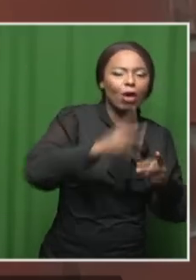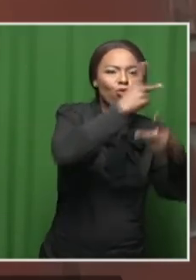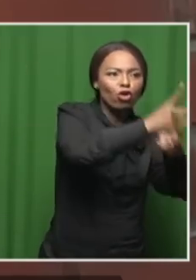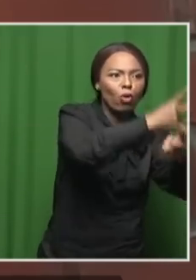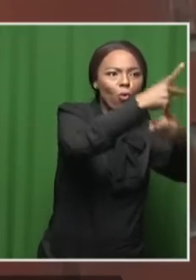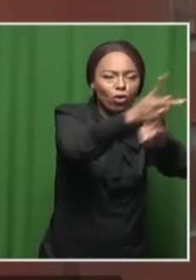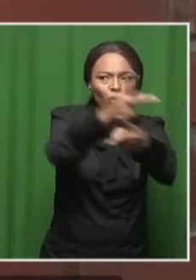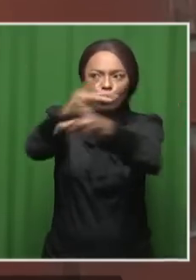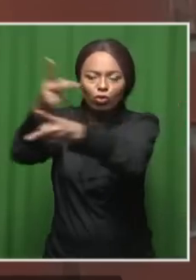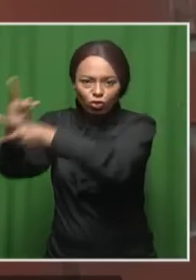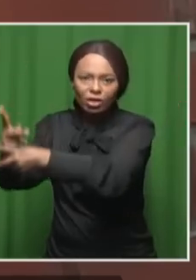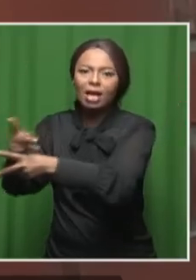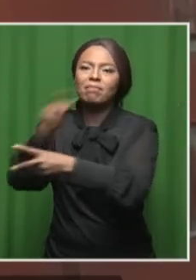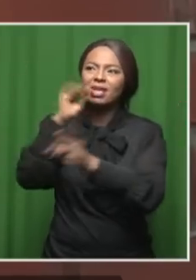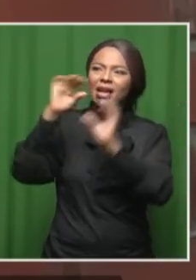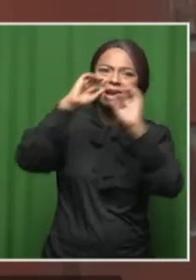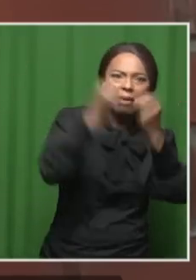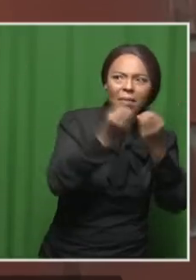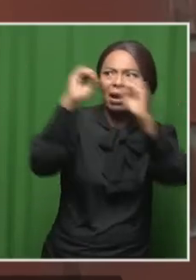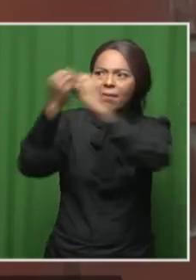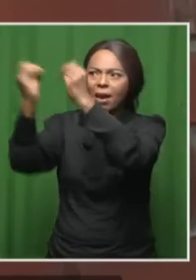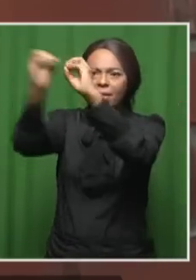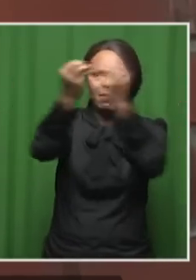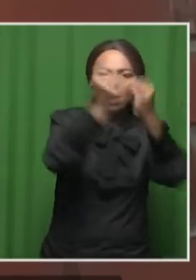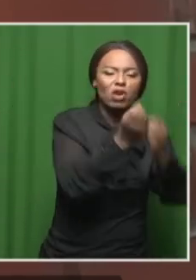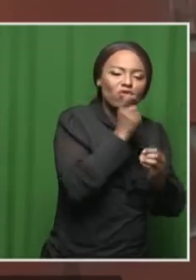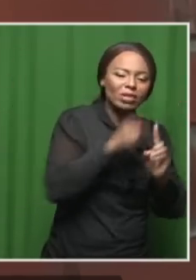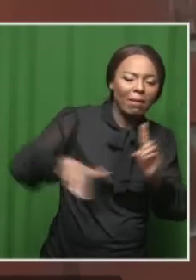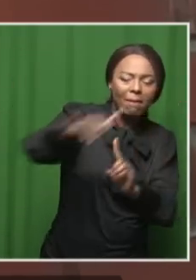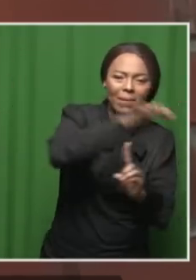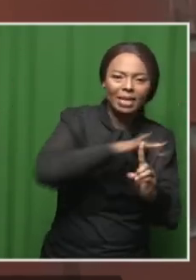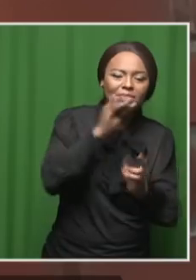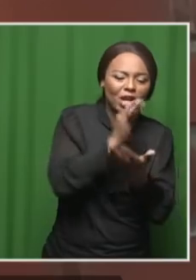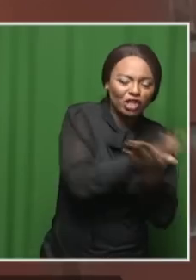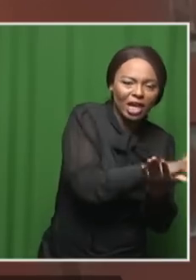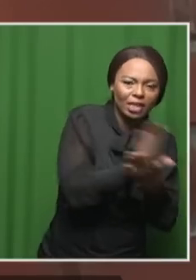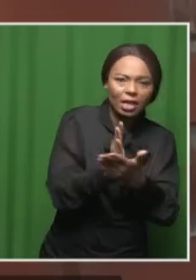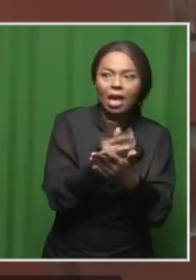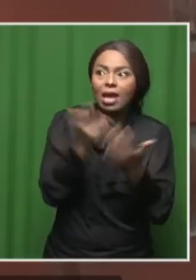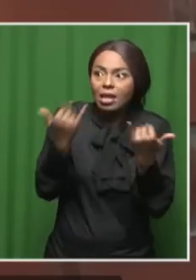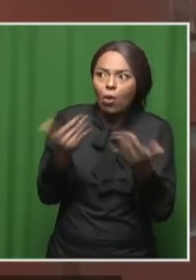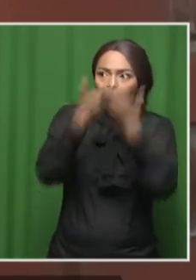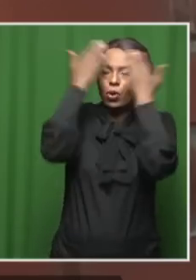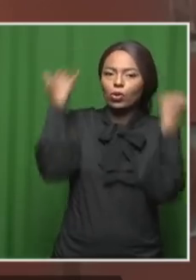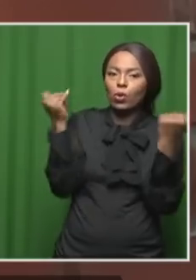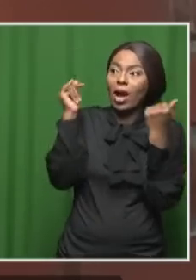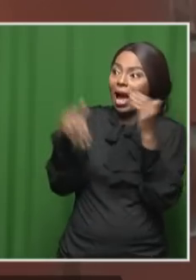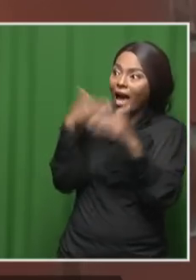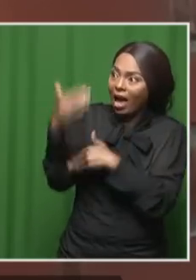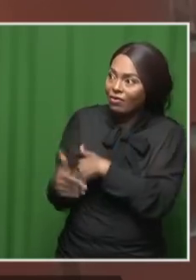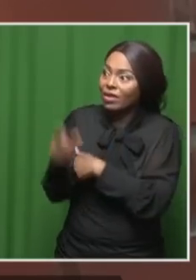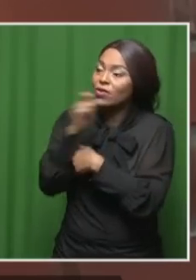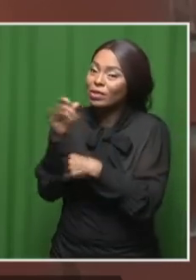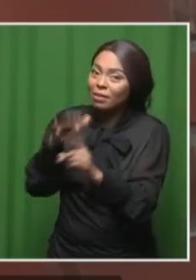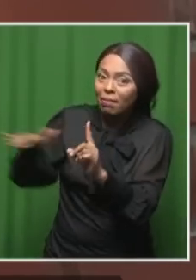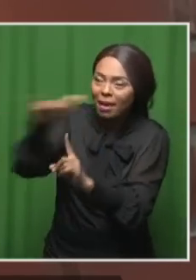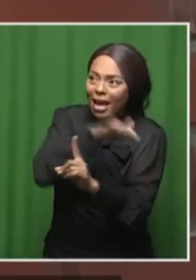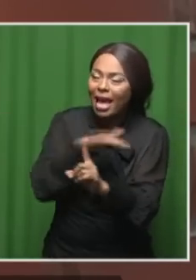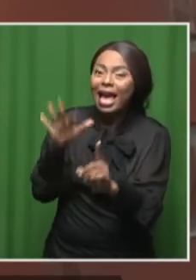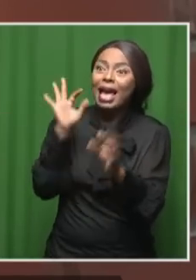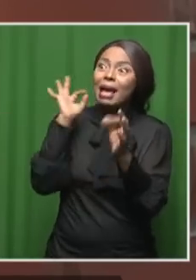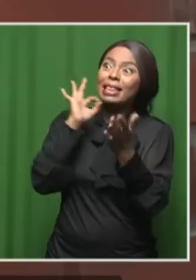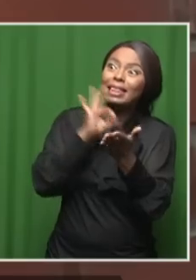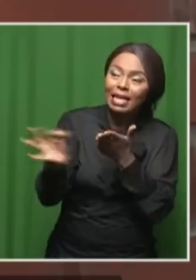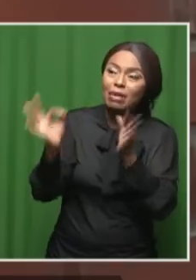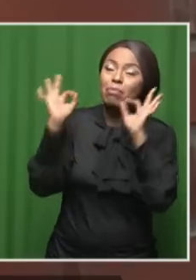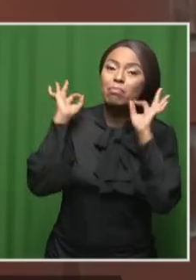using this facility. So we don't even know whether after they have actually used the facility, if it was properly cleaned